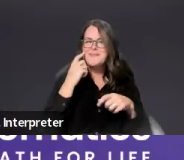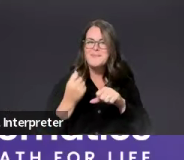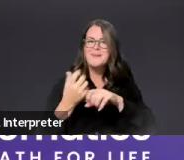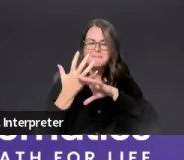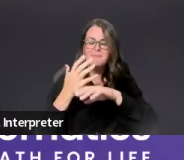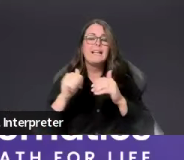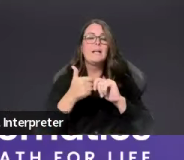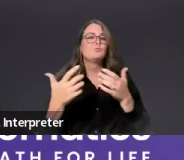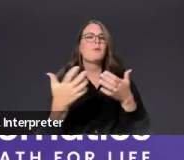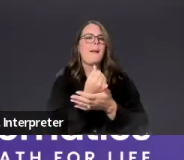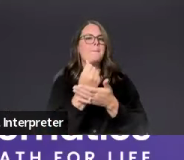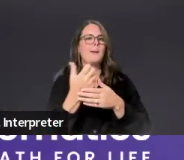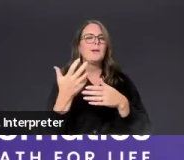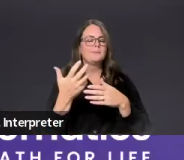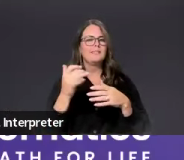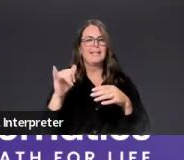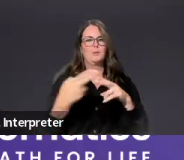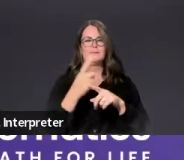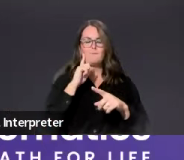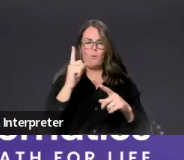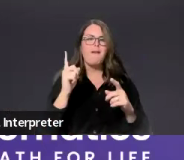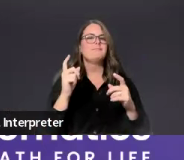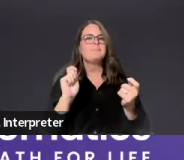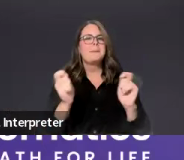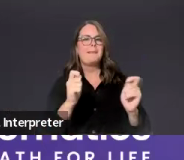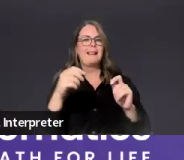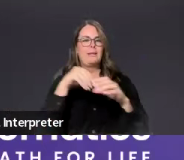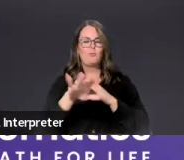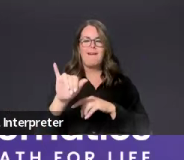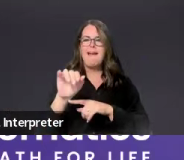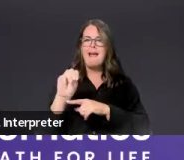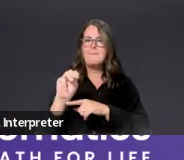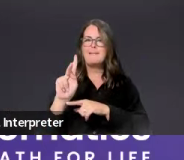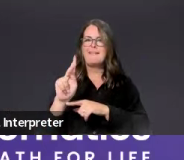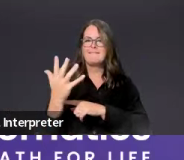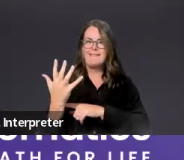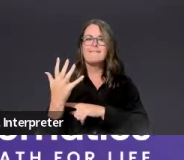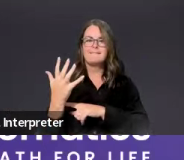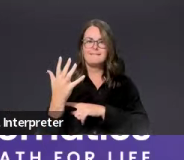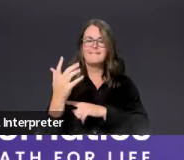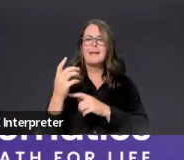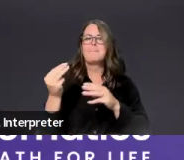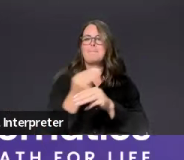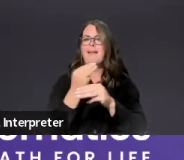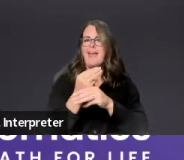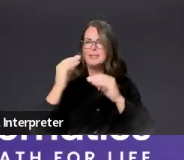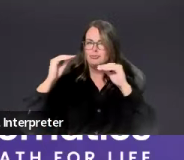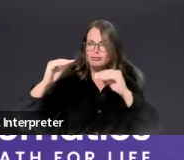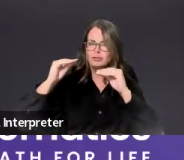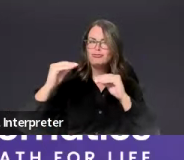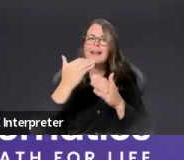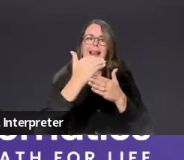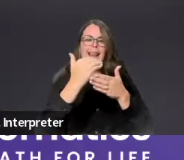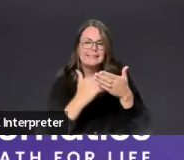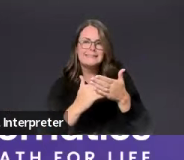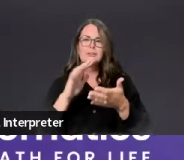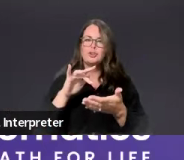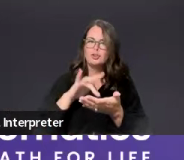to Optimize the Use of Manipulatives in Your IM K-5 Math Instruction, Lessons, Centers, and